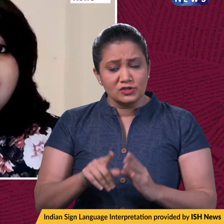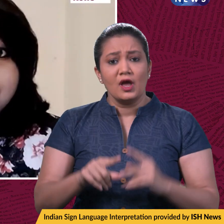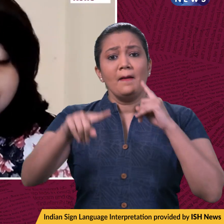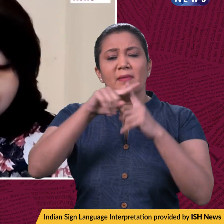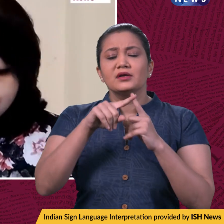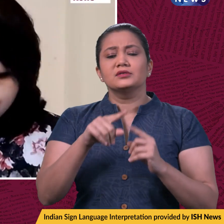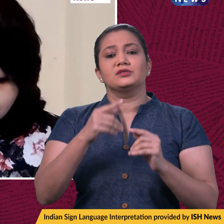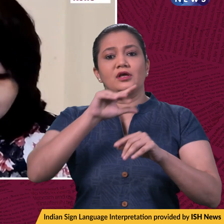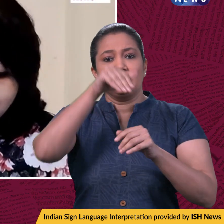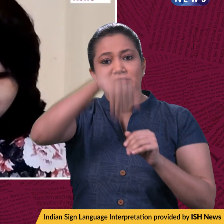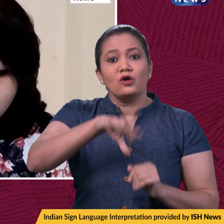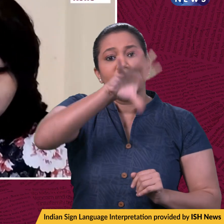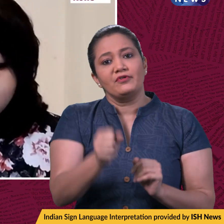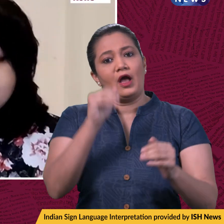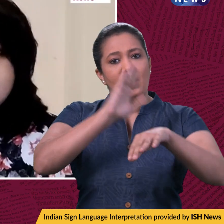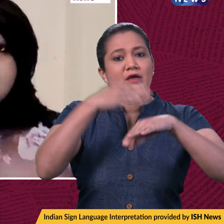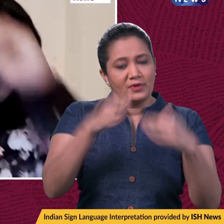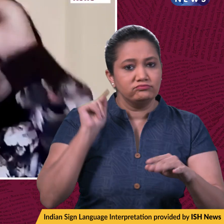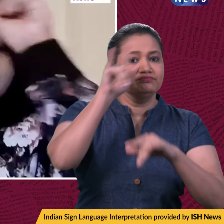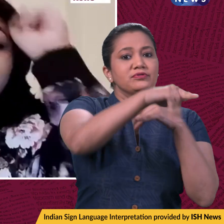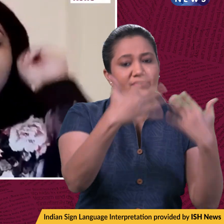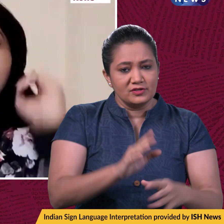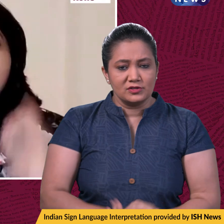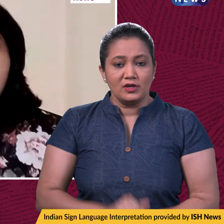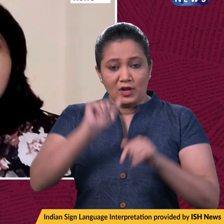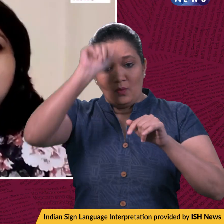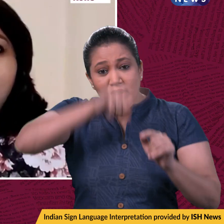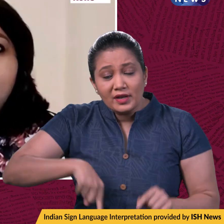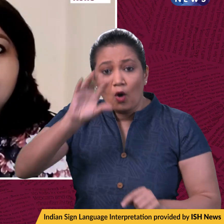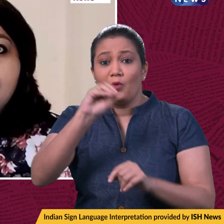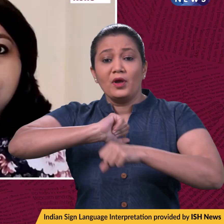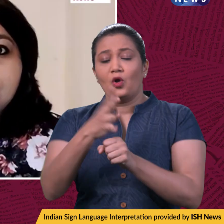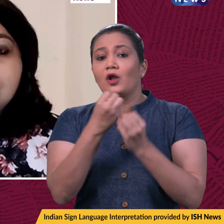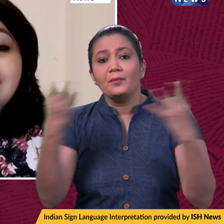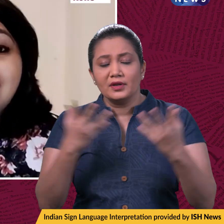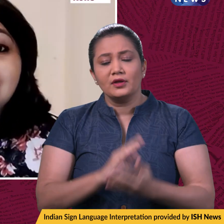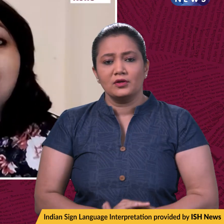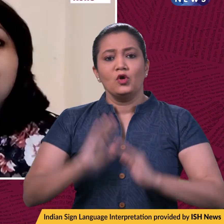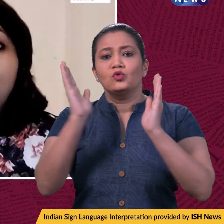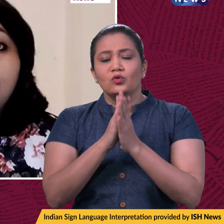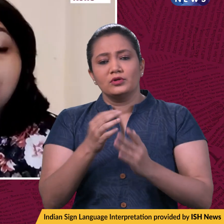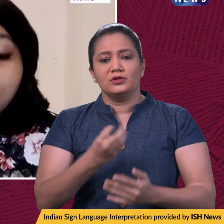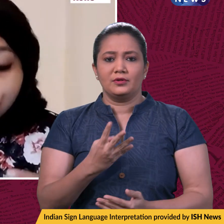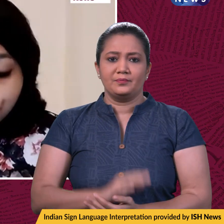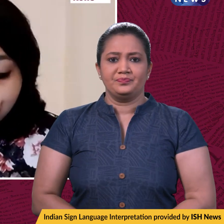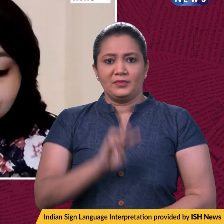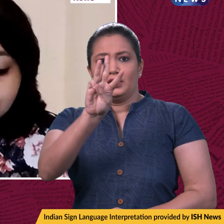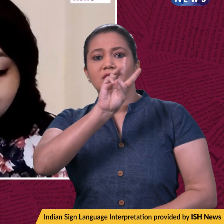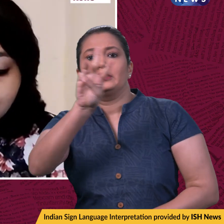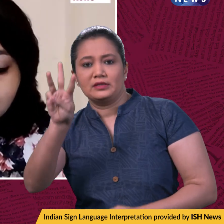also traveled to South Africa. With this, India's total tally for Omicron cases has now gone up